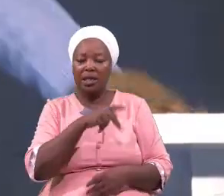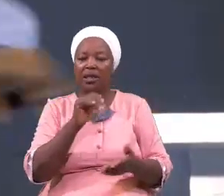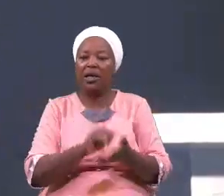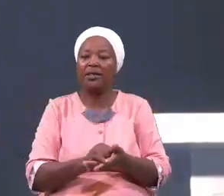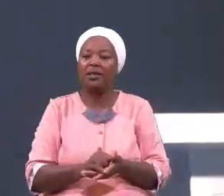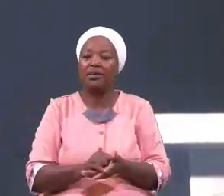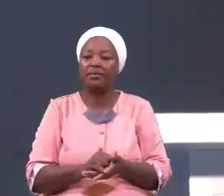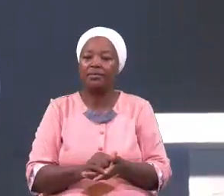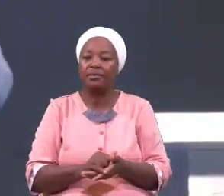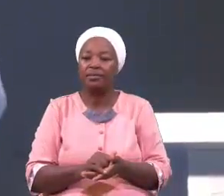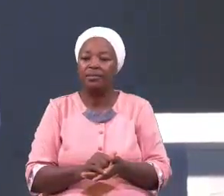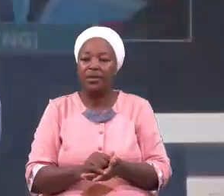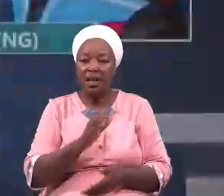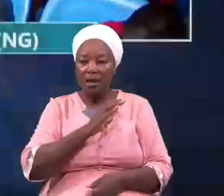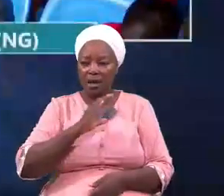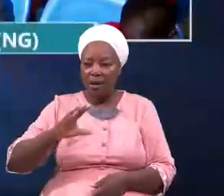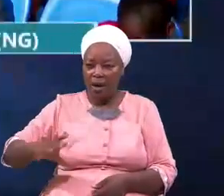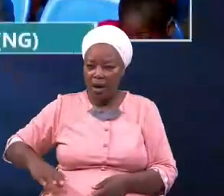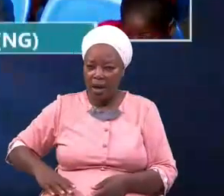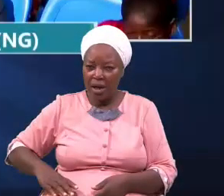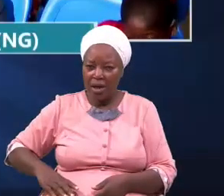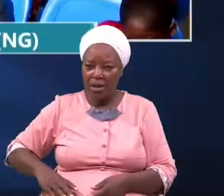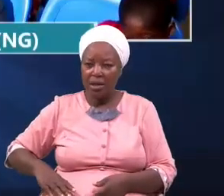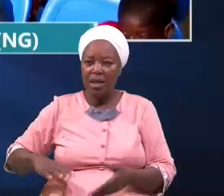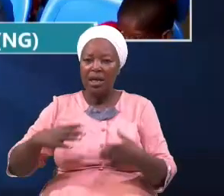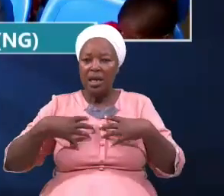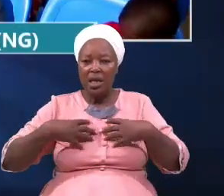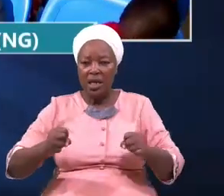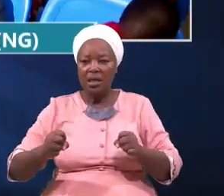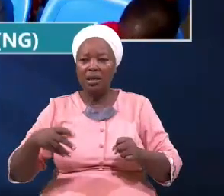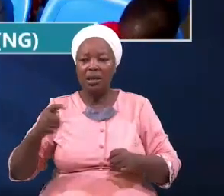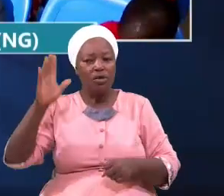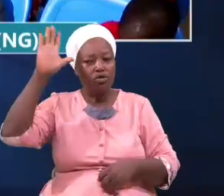that. Christ cures the